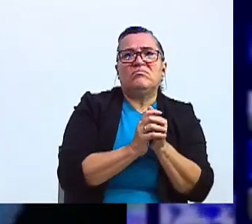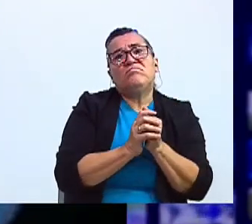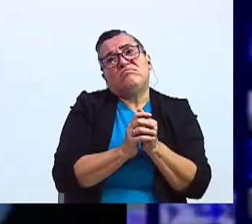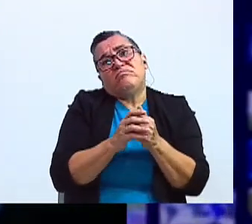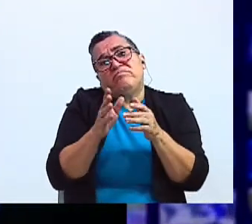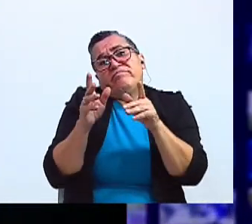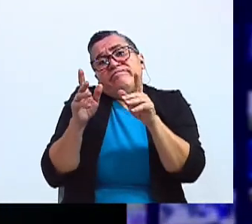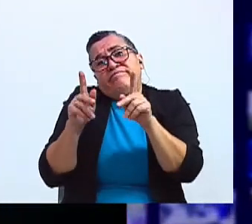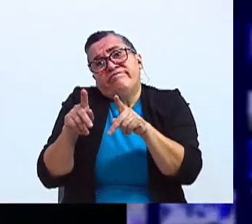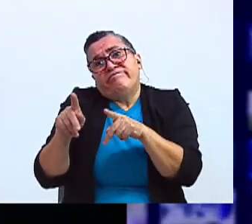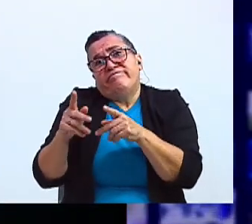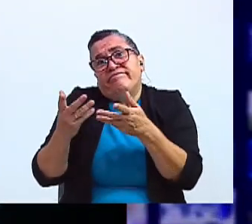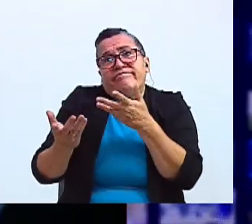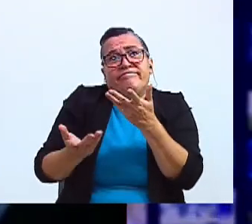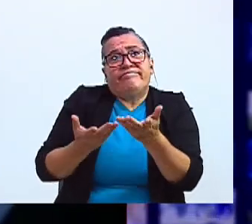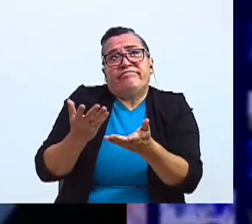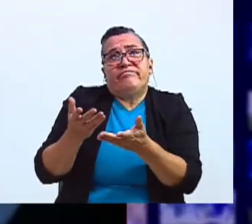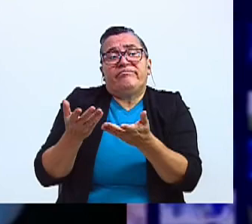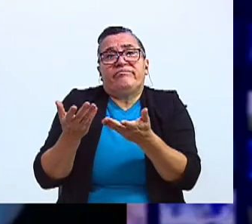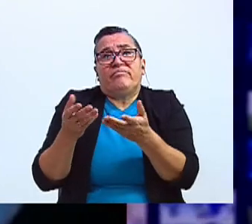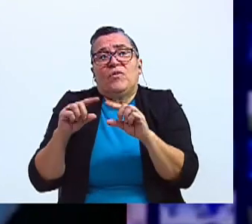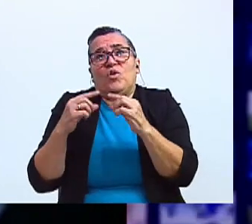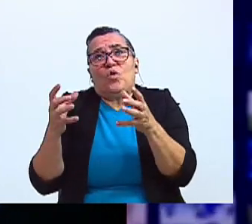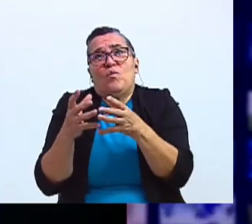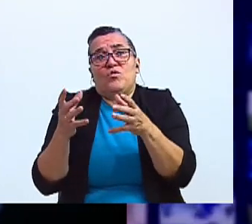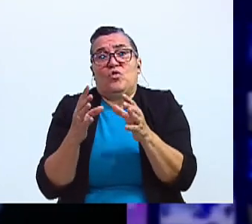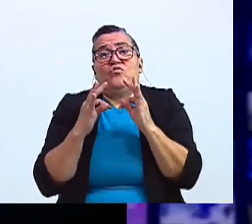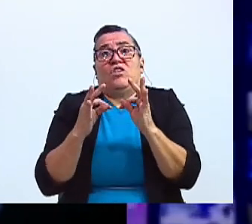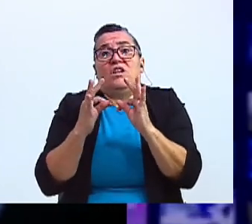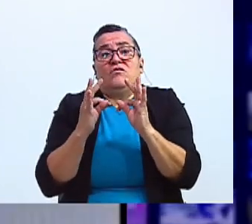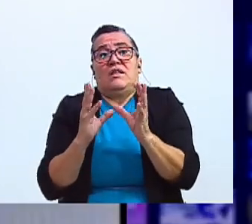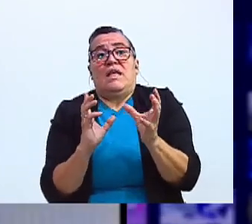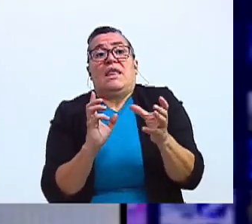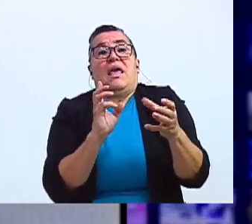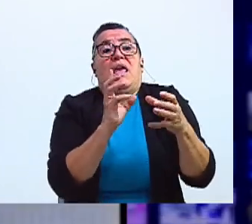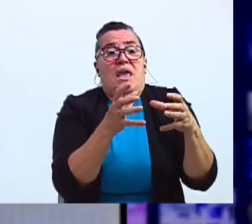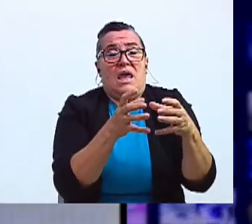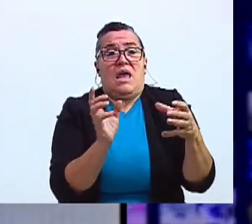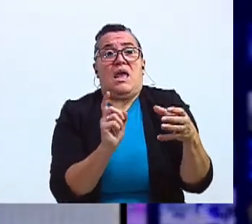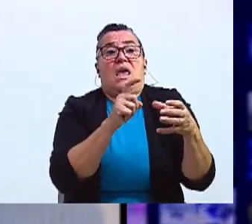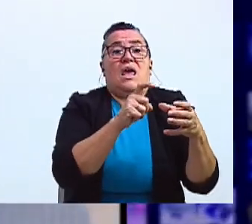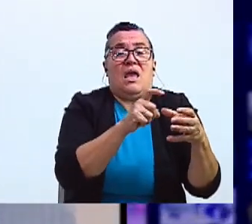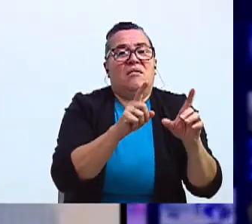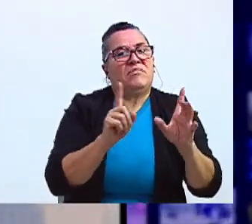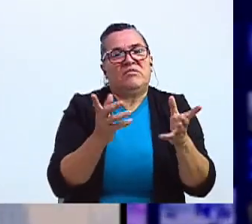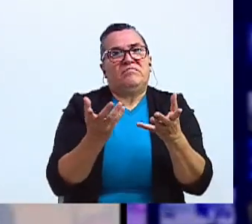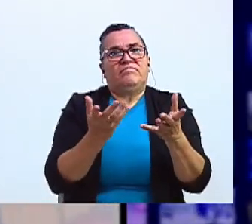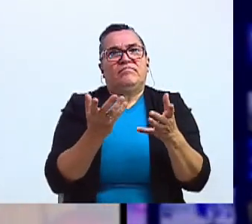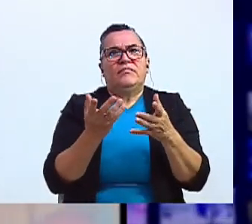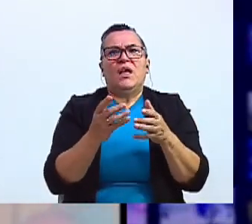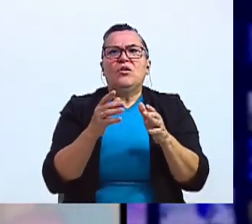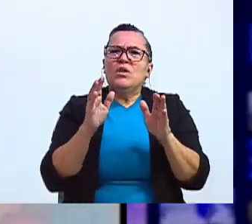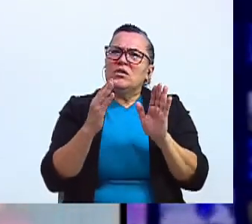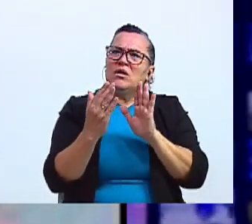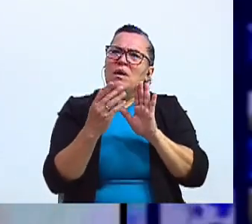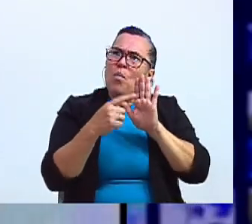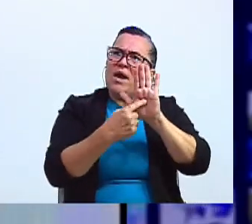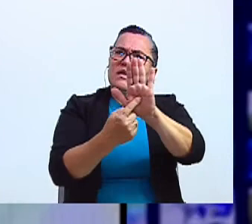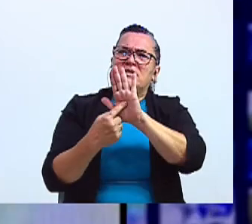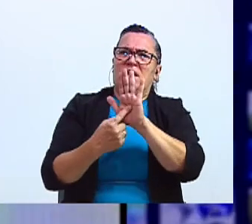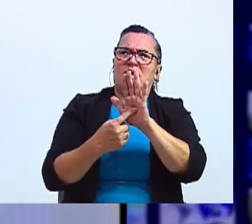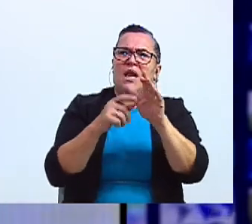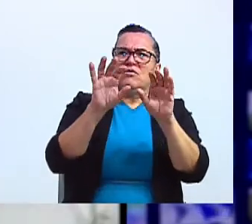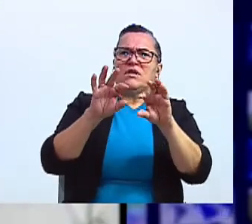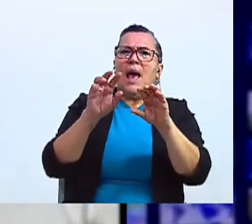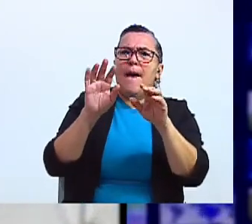are more compatible with instead Yeah. of just trying to get into a specific group. Choose your friends based on who they are, not the group they belong